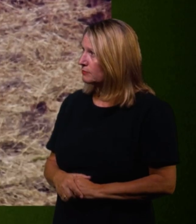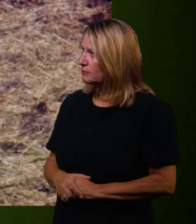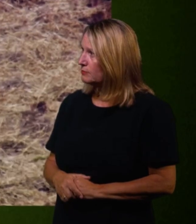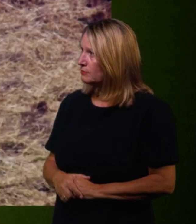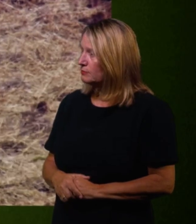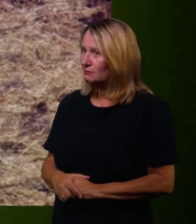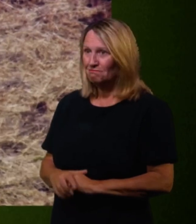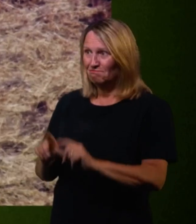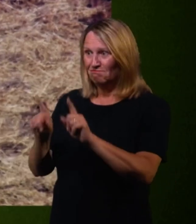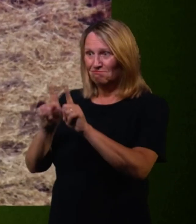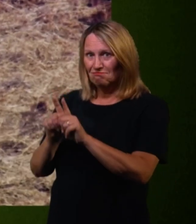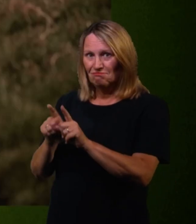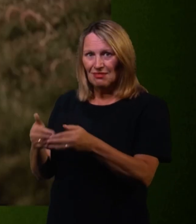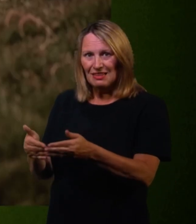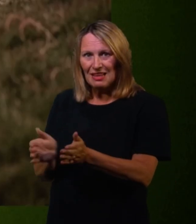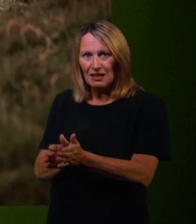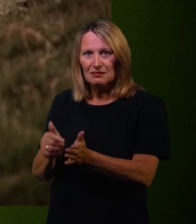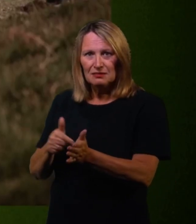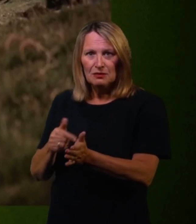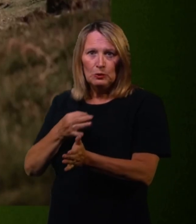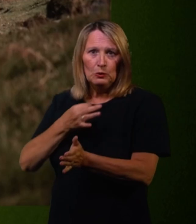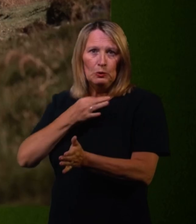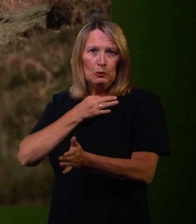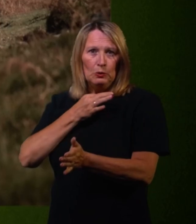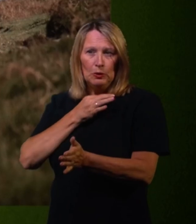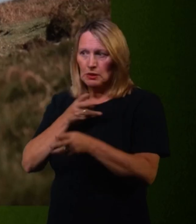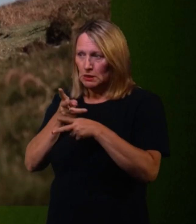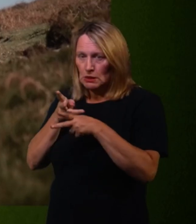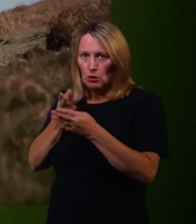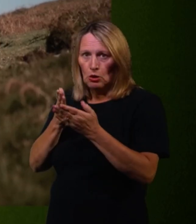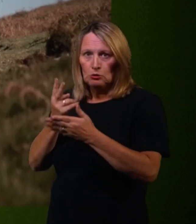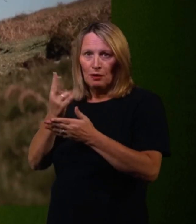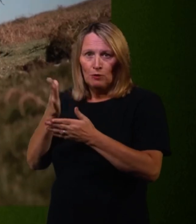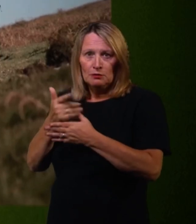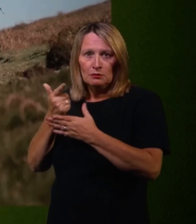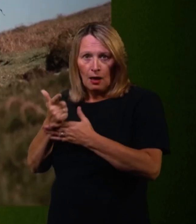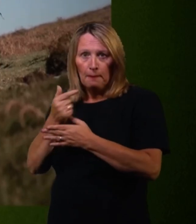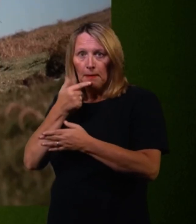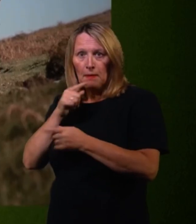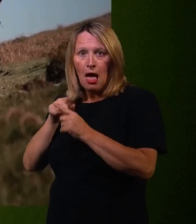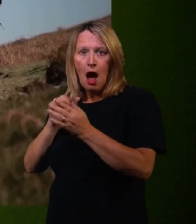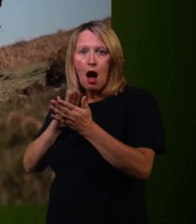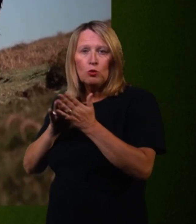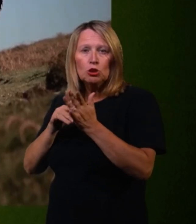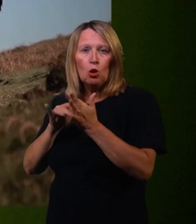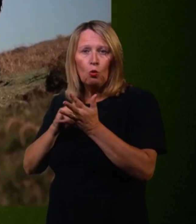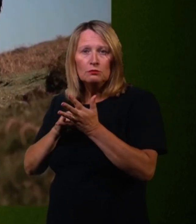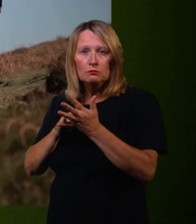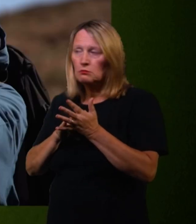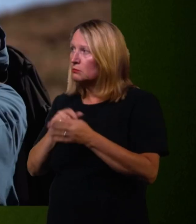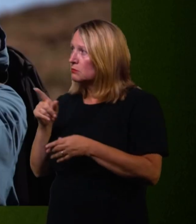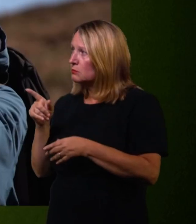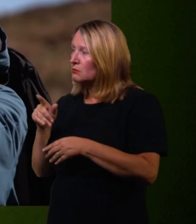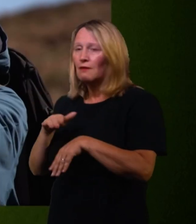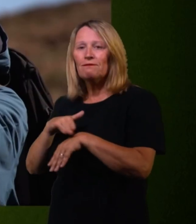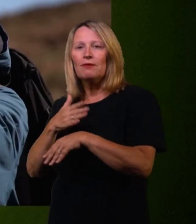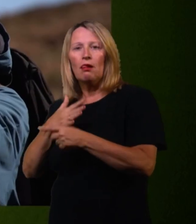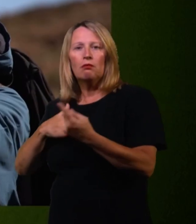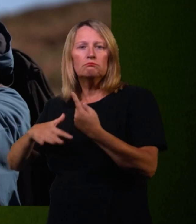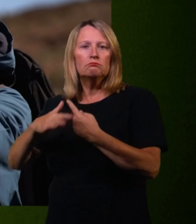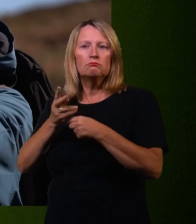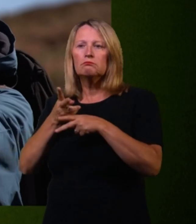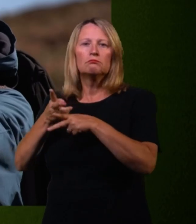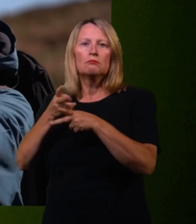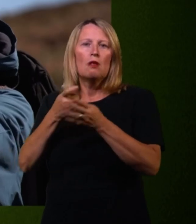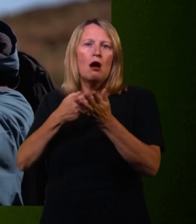Nesting pairs are so vulnerable that they're being watched over 24/7 by people like Howard Jones. He's a field officer